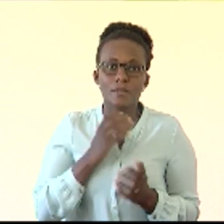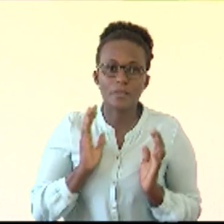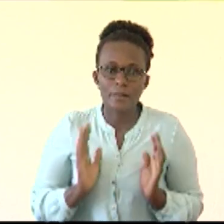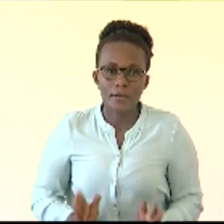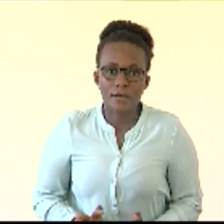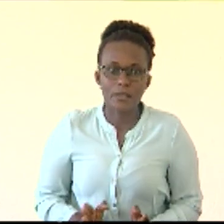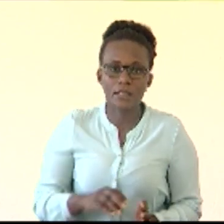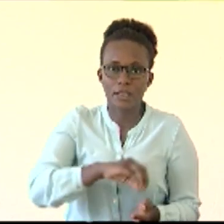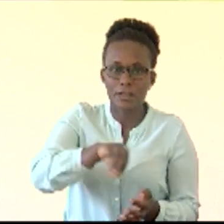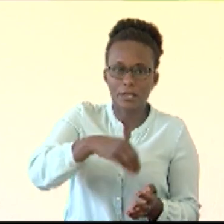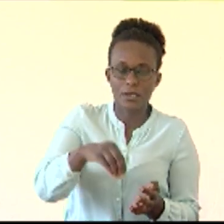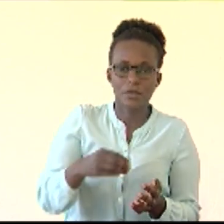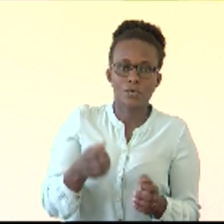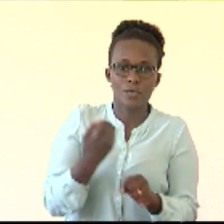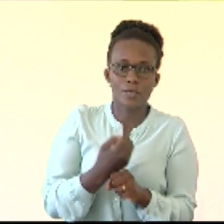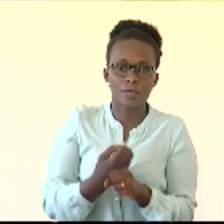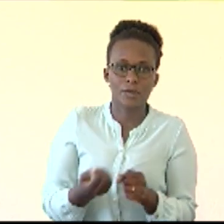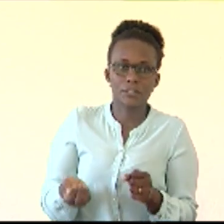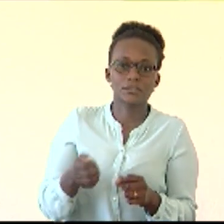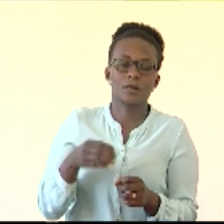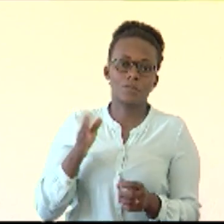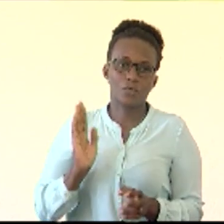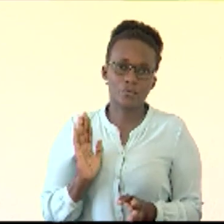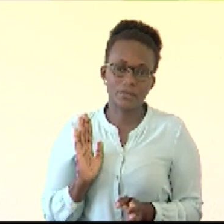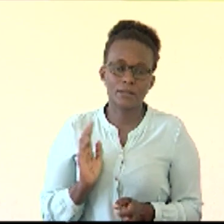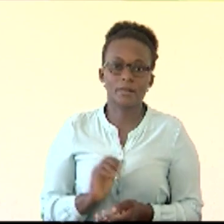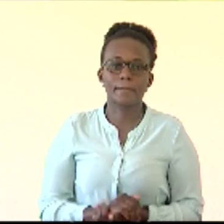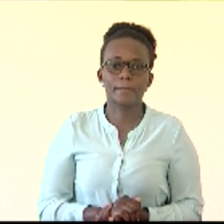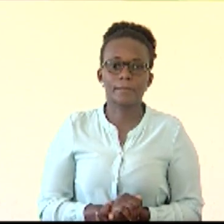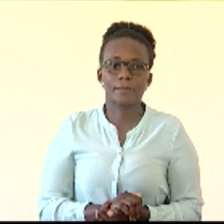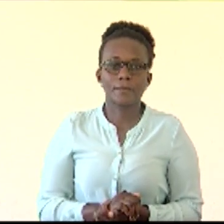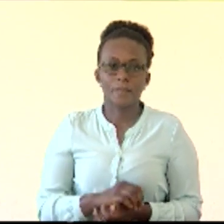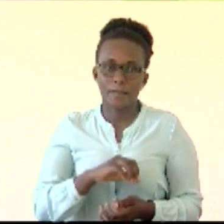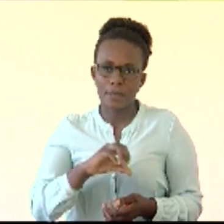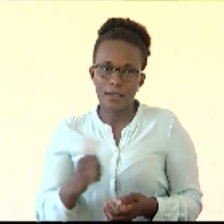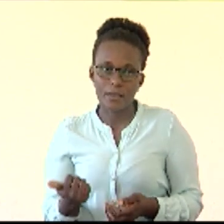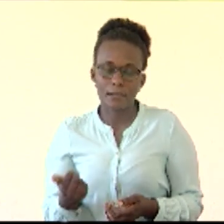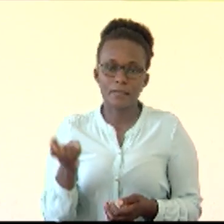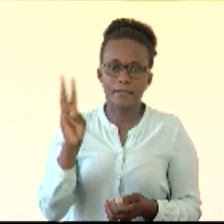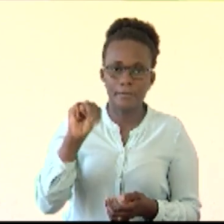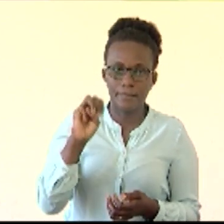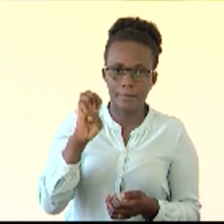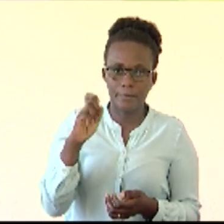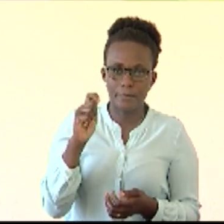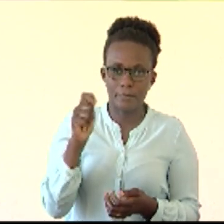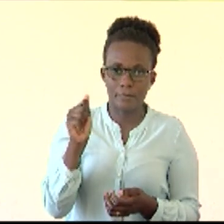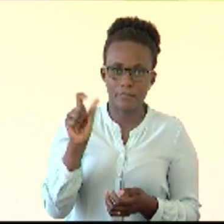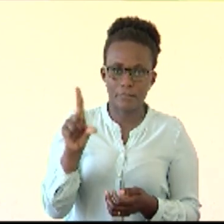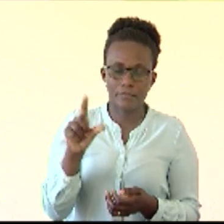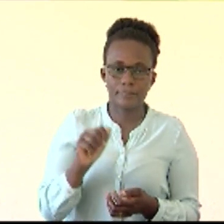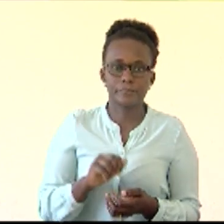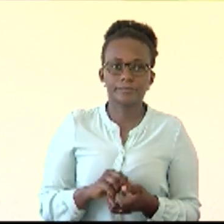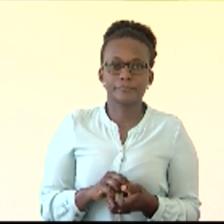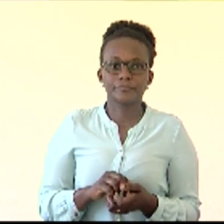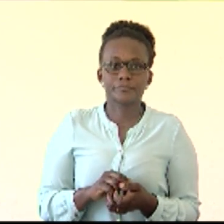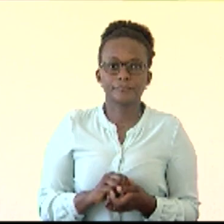used for coating is the anode, then the other metal that is going to be coated or